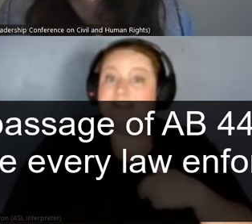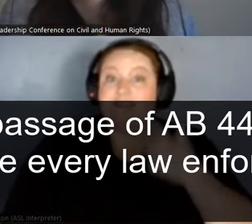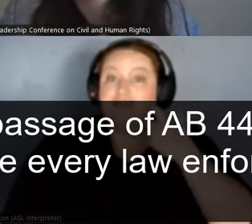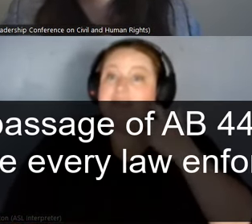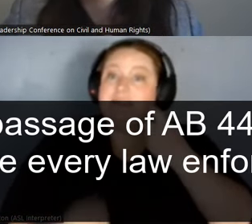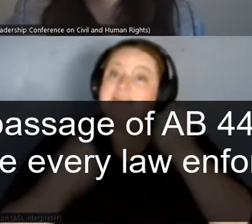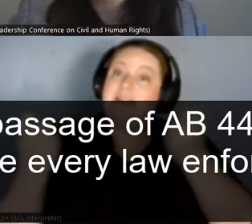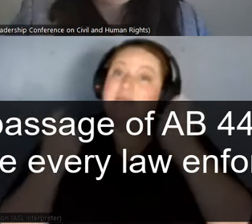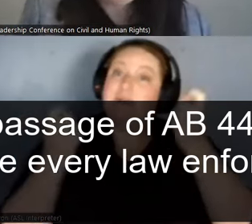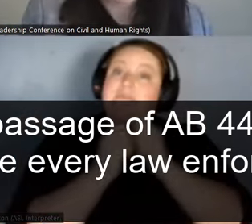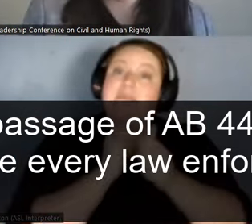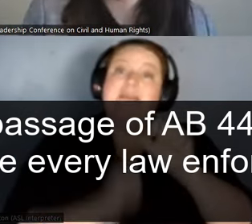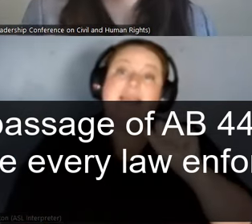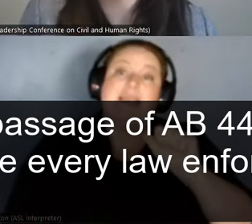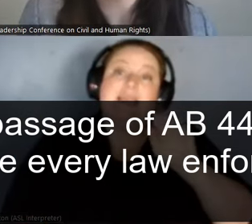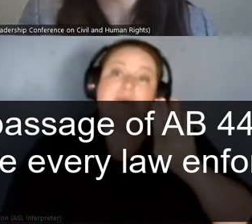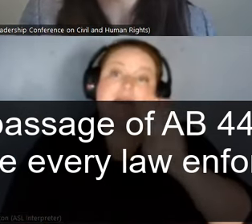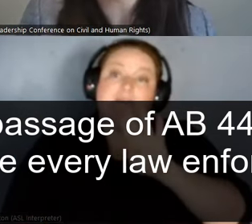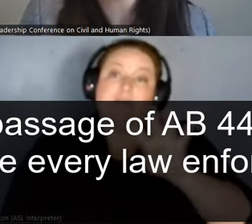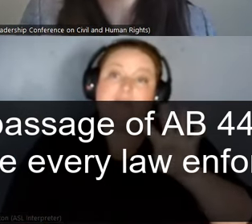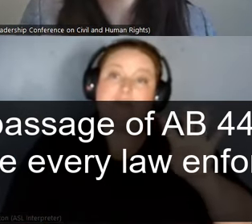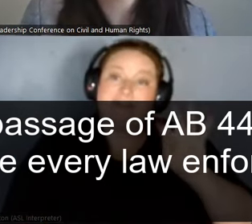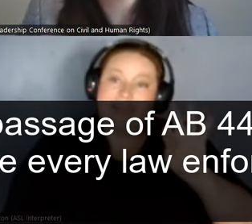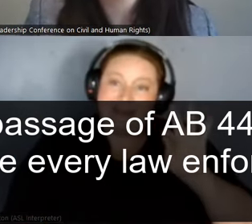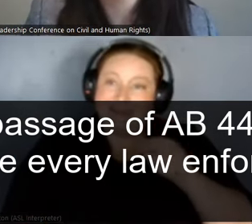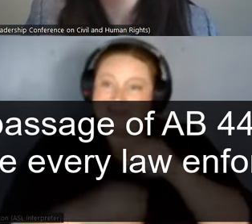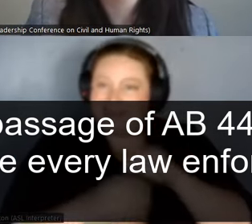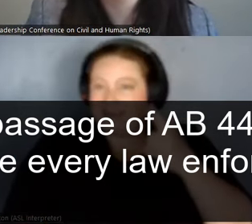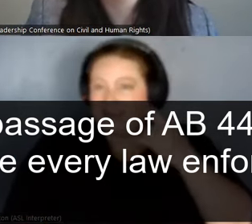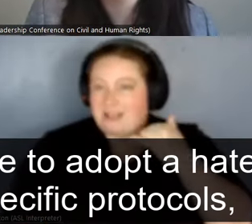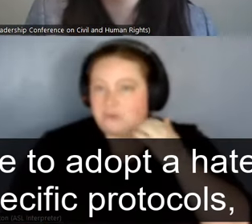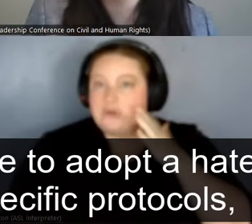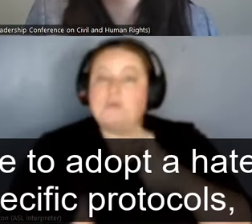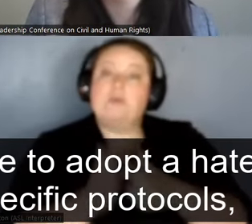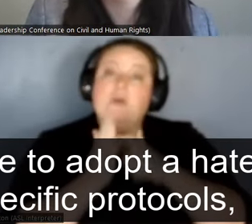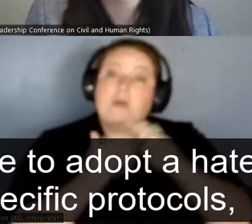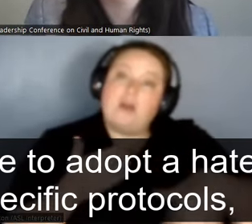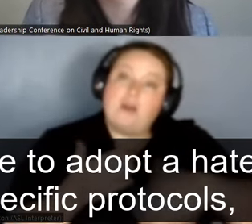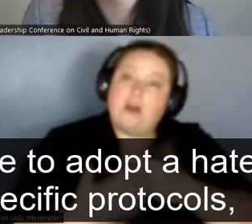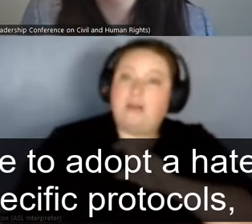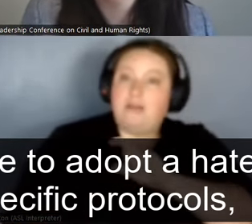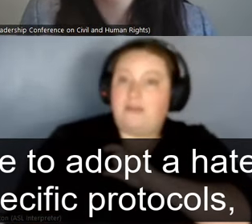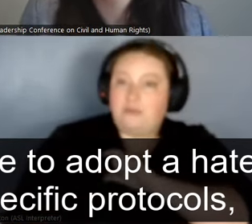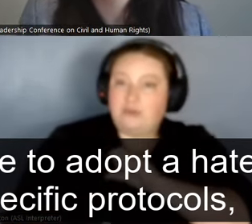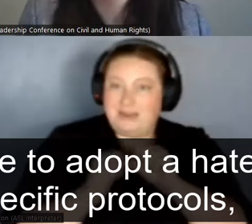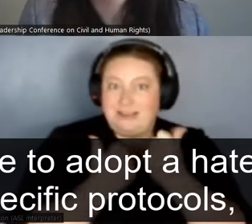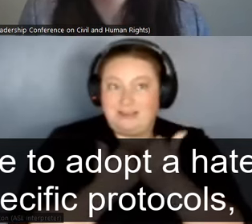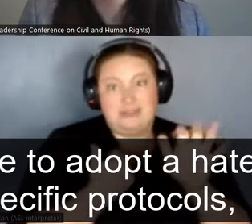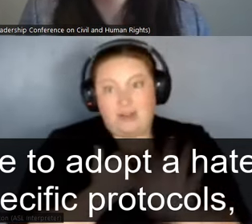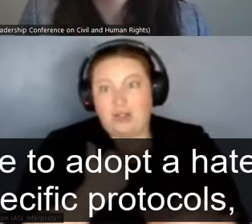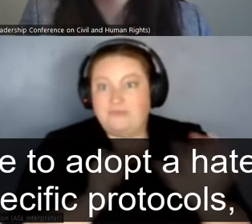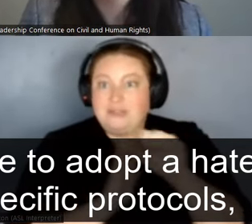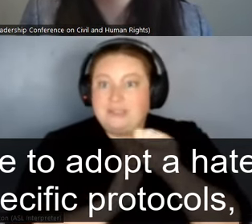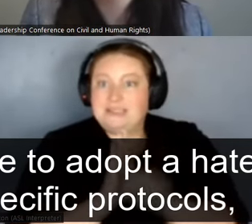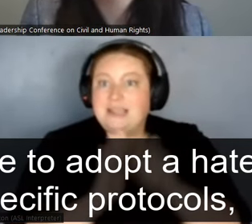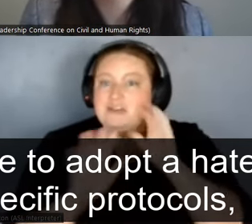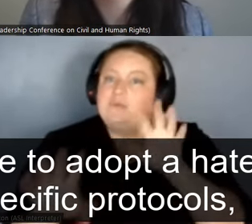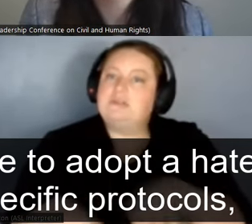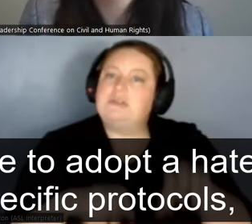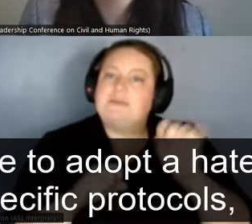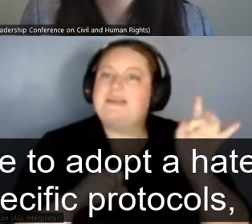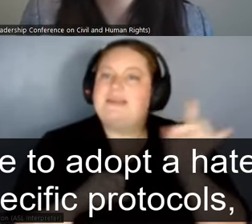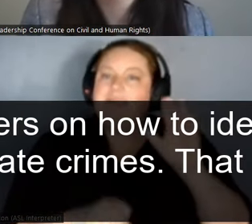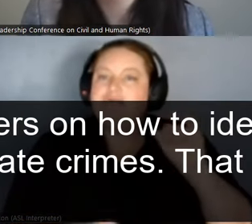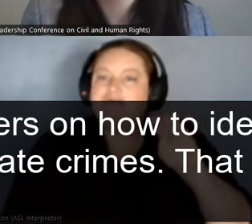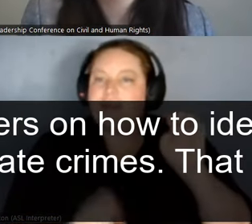AB 449 in California, which will require every law enforcement agency across the state to adopt a hate crime policy with